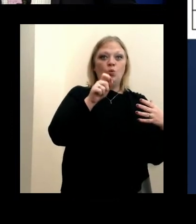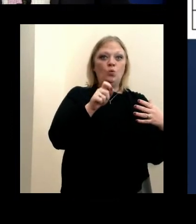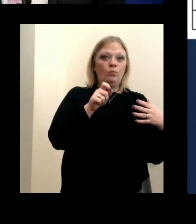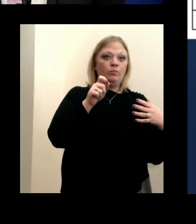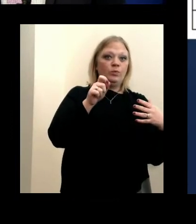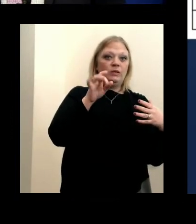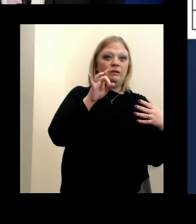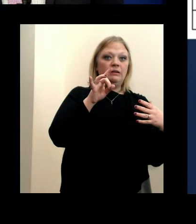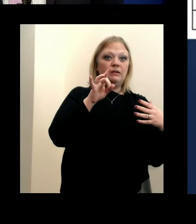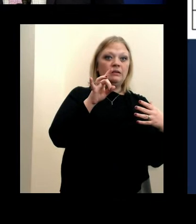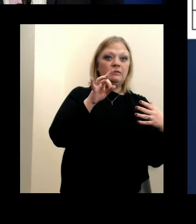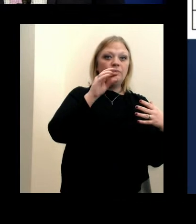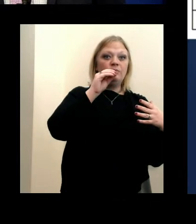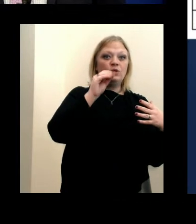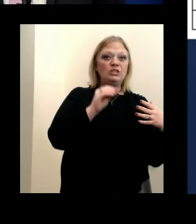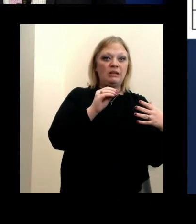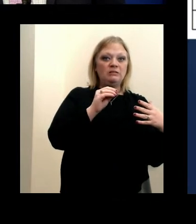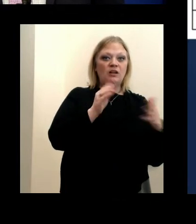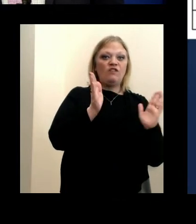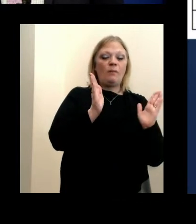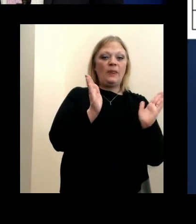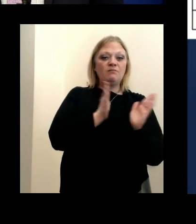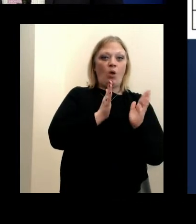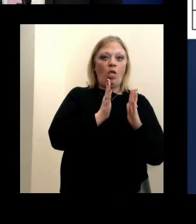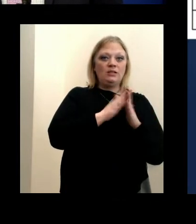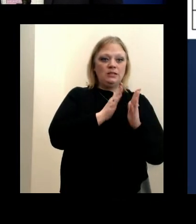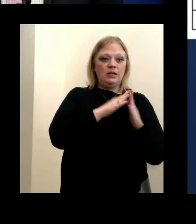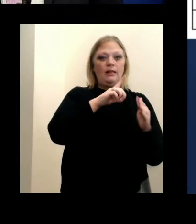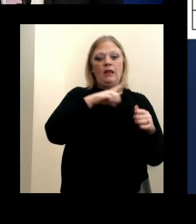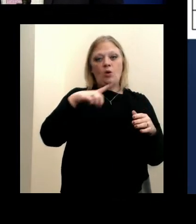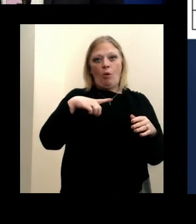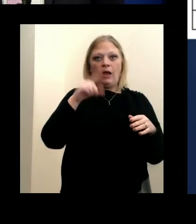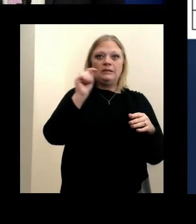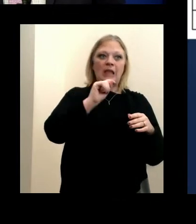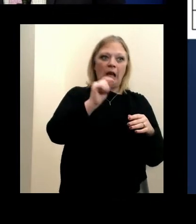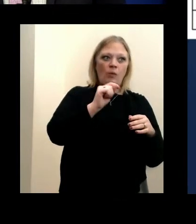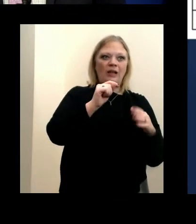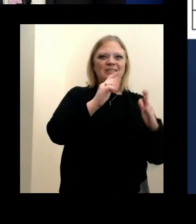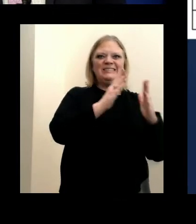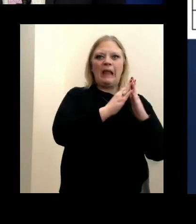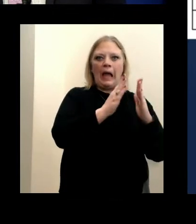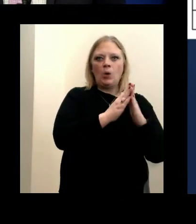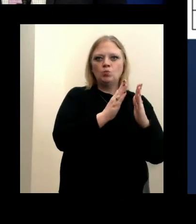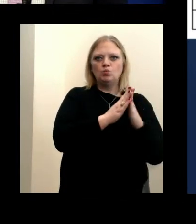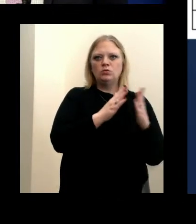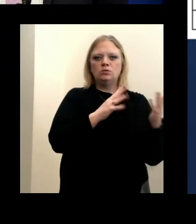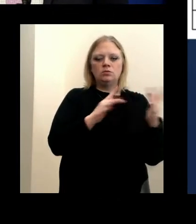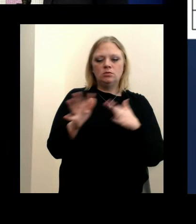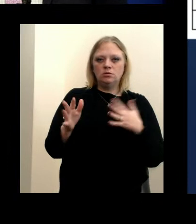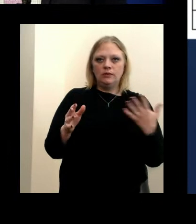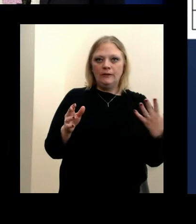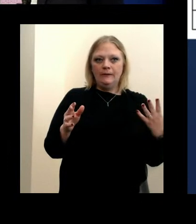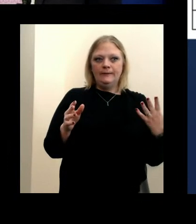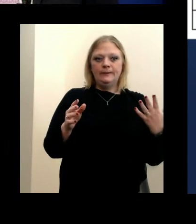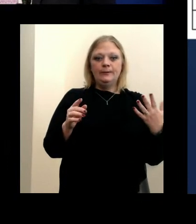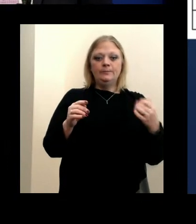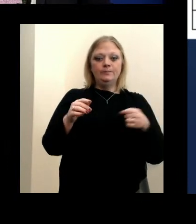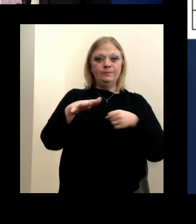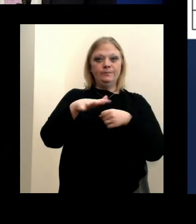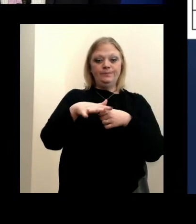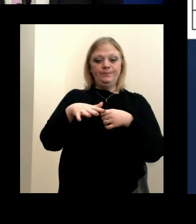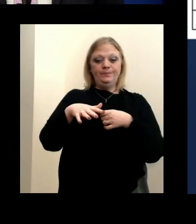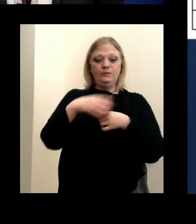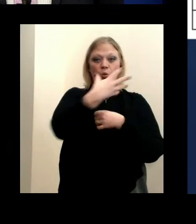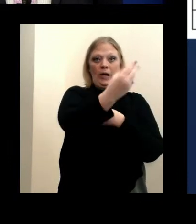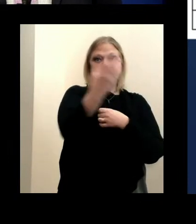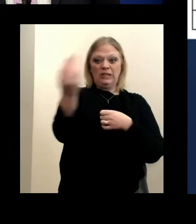coming from the small cities of Lackawanna and Tonawanda and the towns. And those areas outside the city of Buffalo make